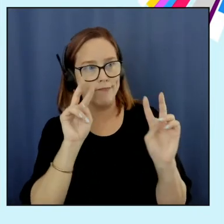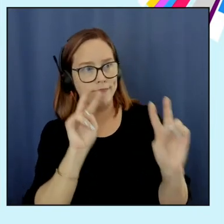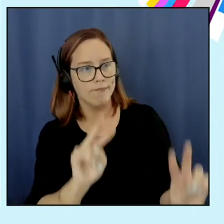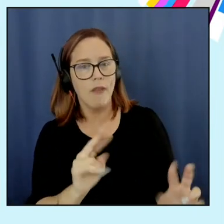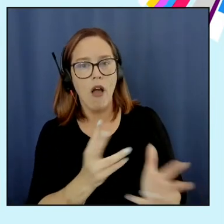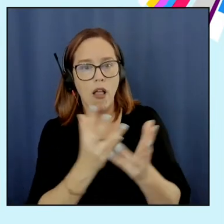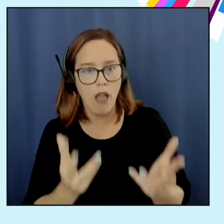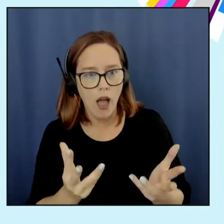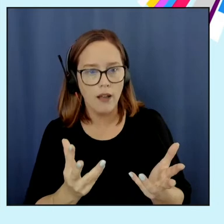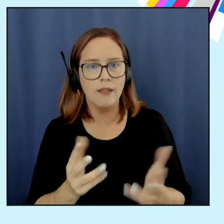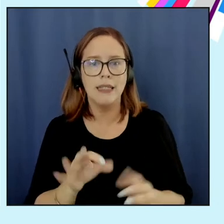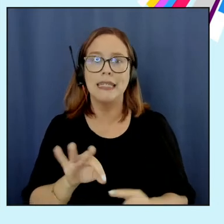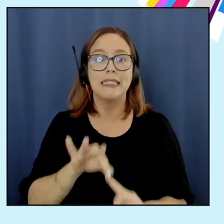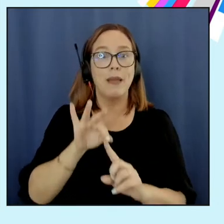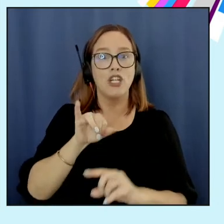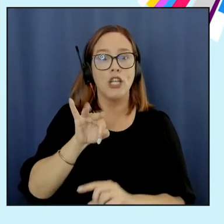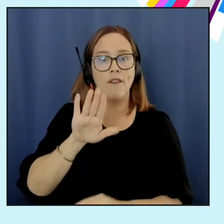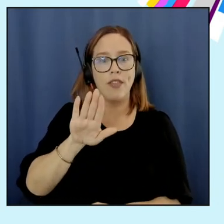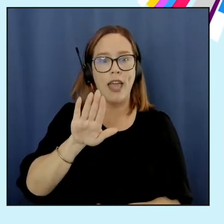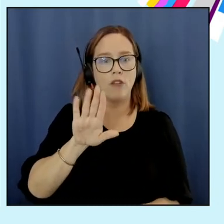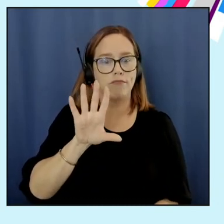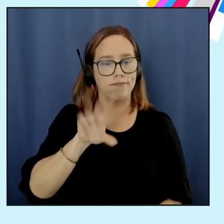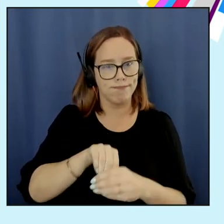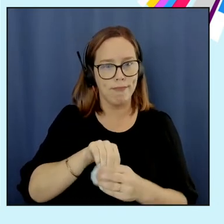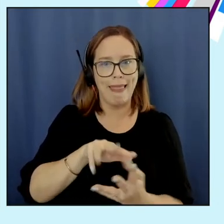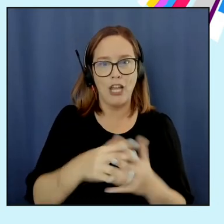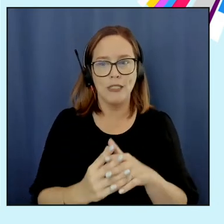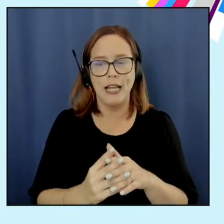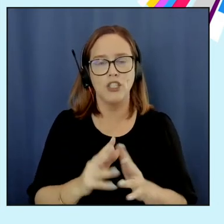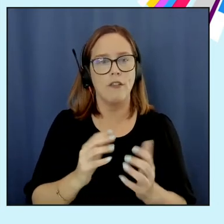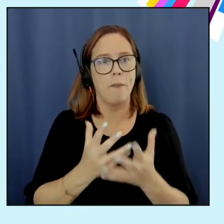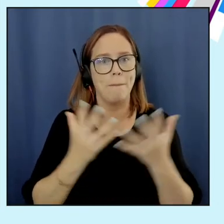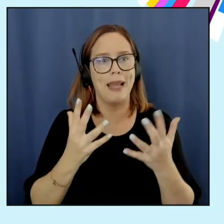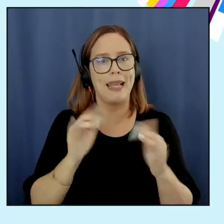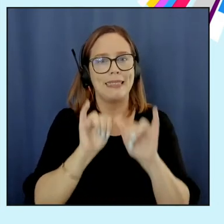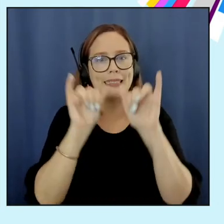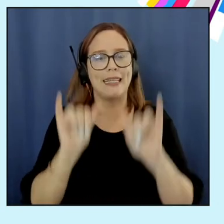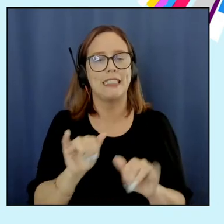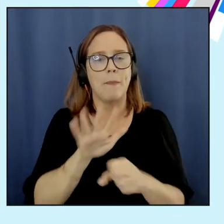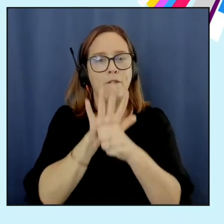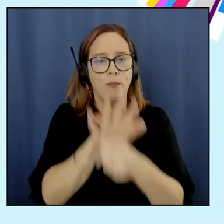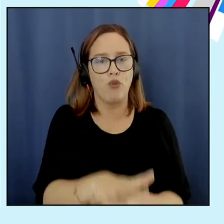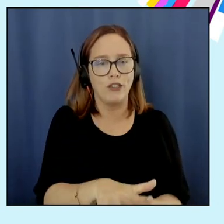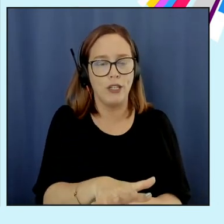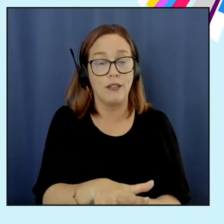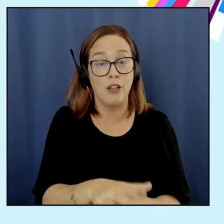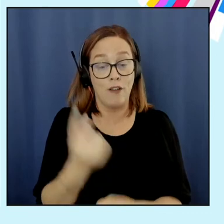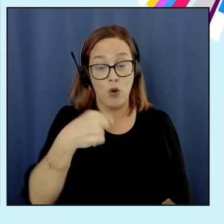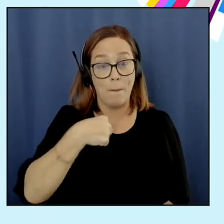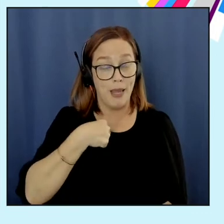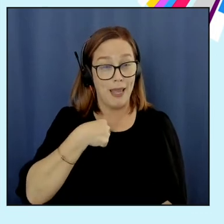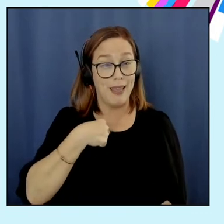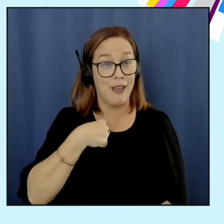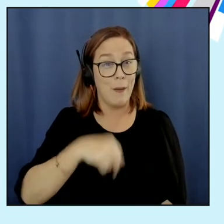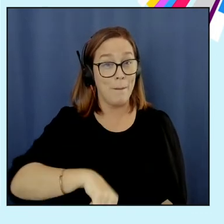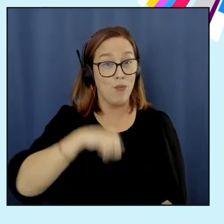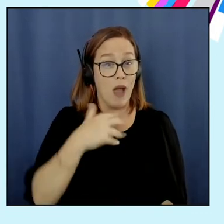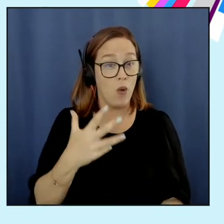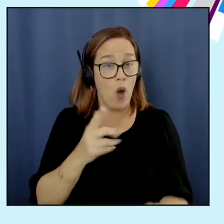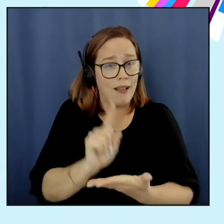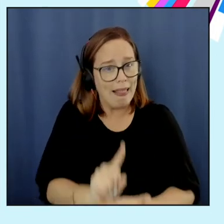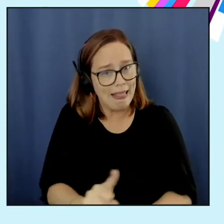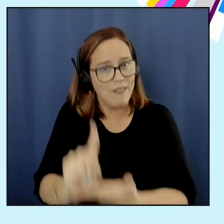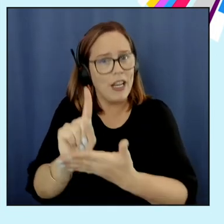of multiple systems of oppression. So for me, Pride is all about lifting up and tuning in to the voices of members of the